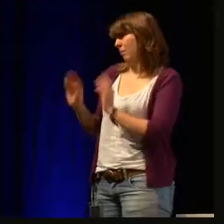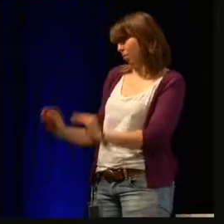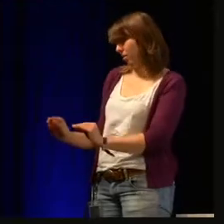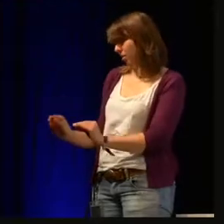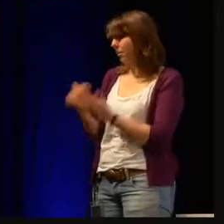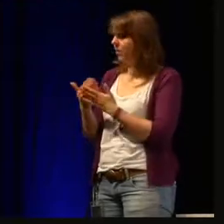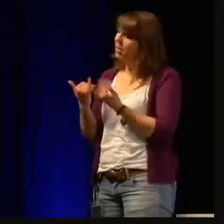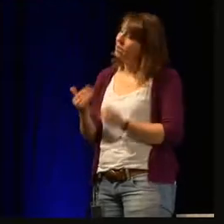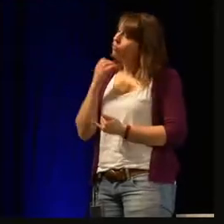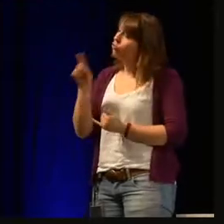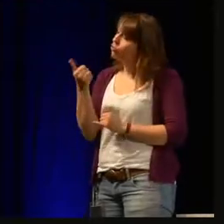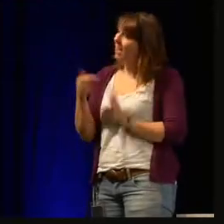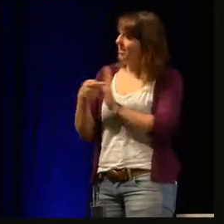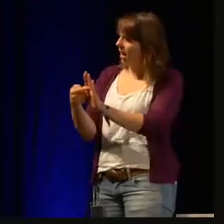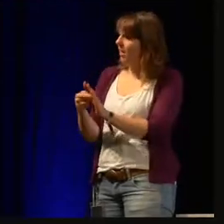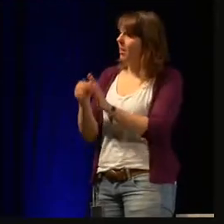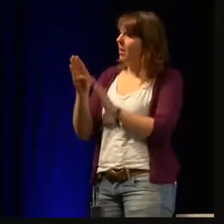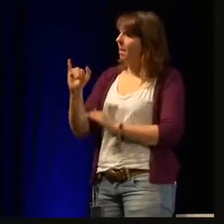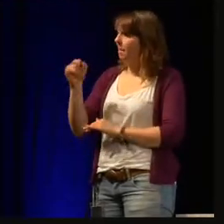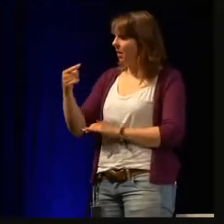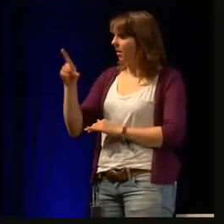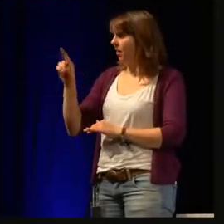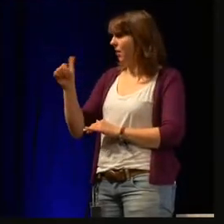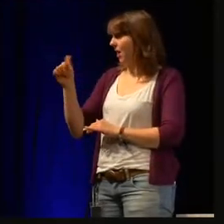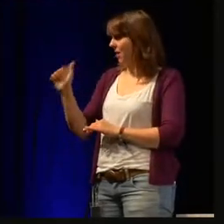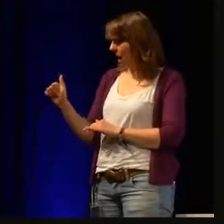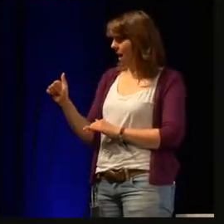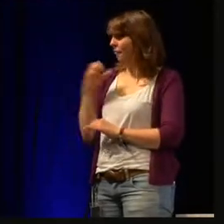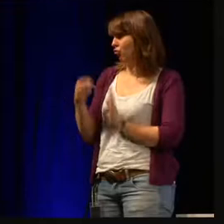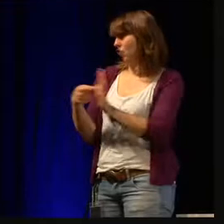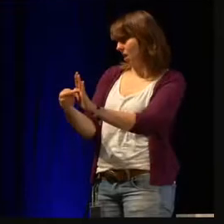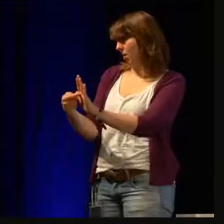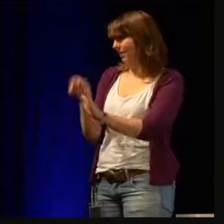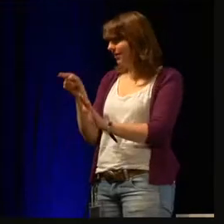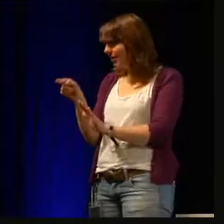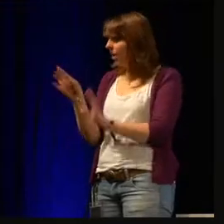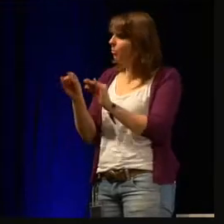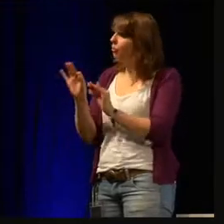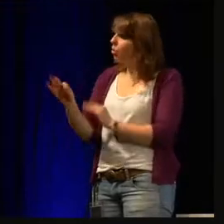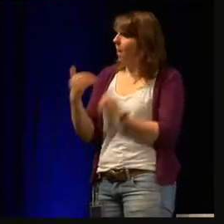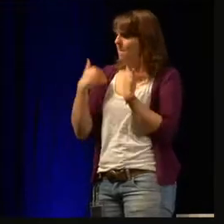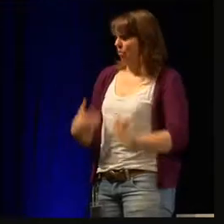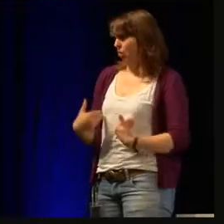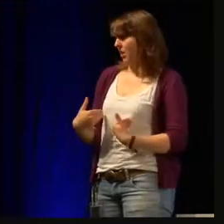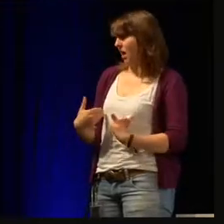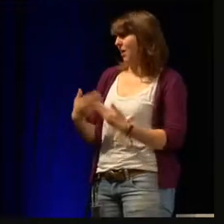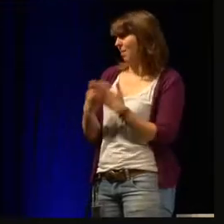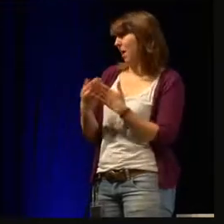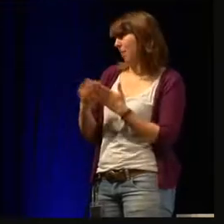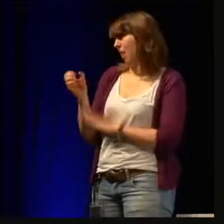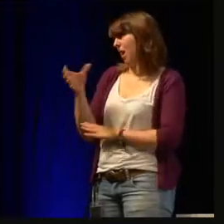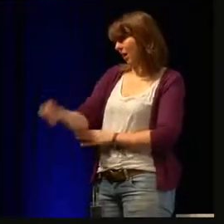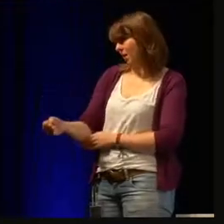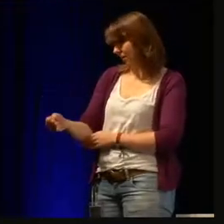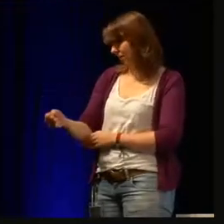stressed. Before we continue, we want to talk about the power of big data. And what we want to do here is to